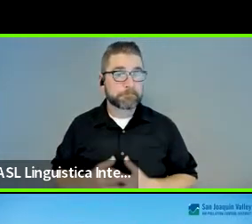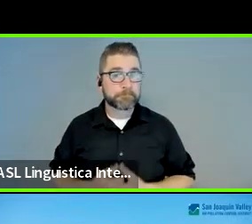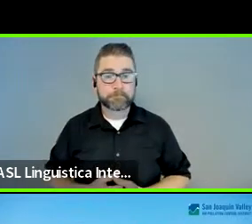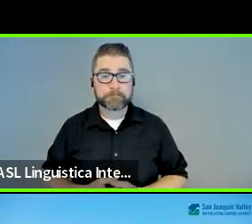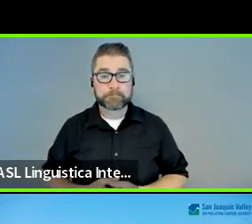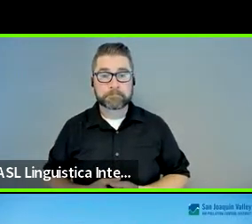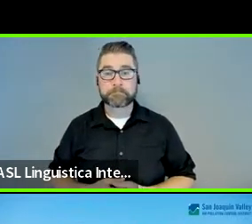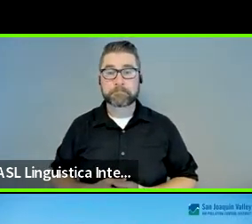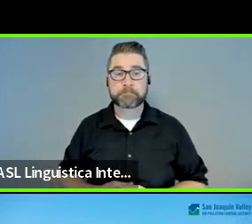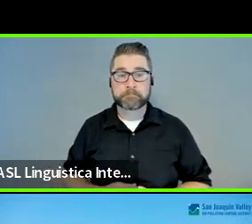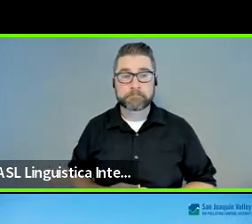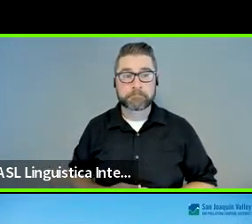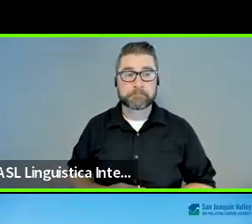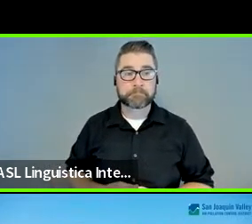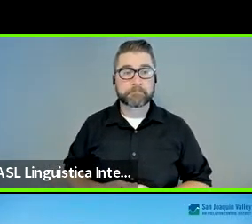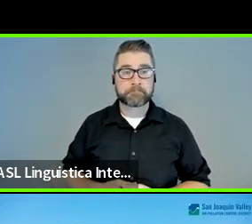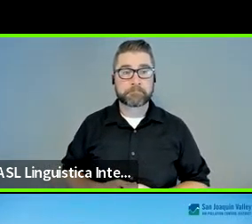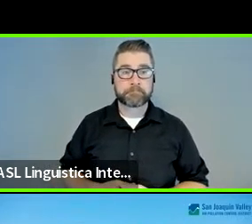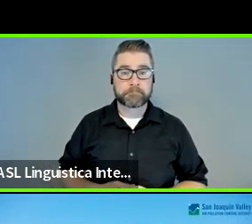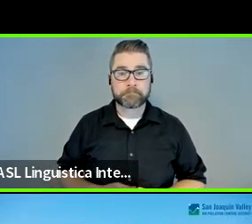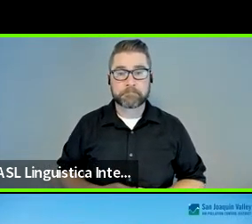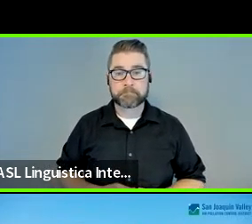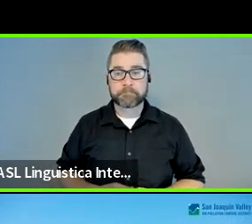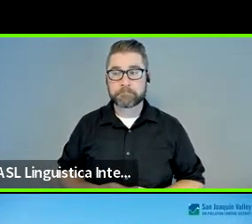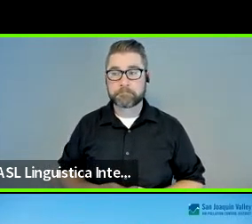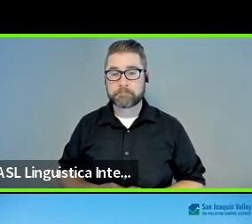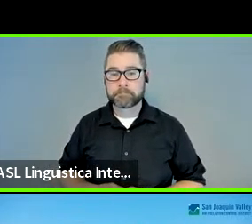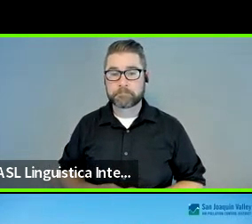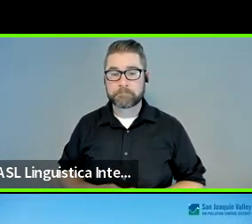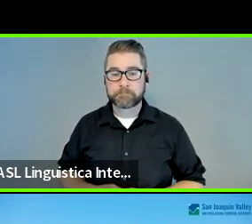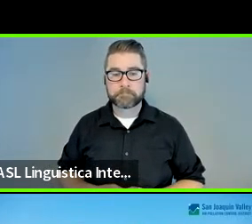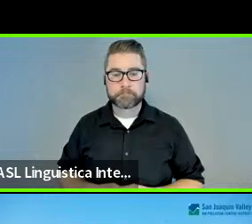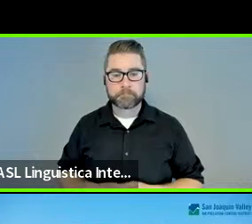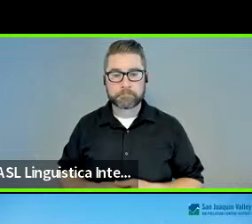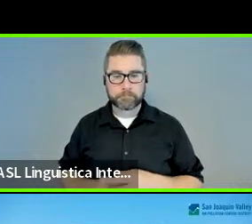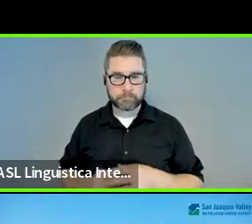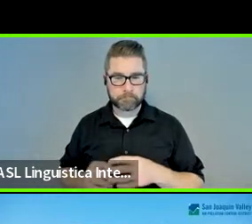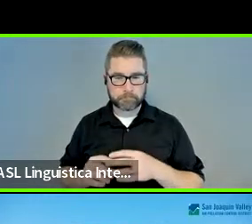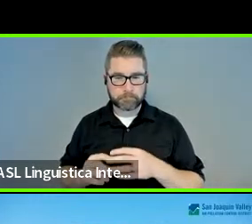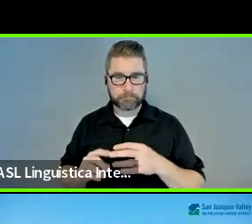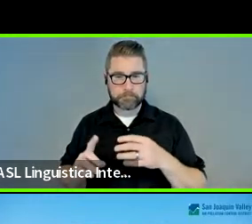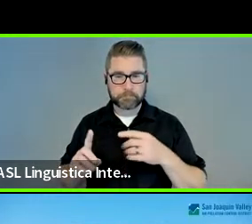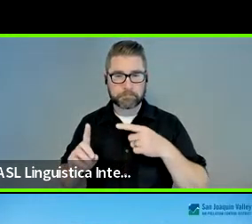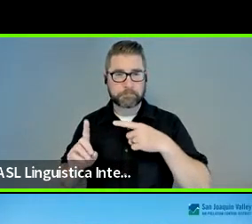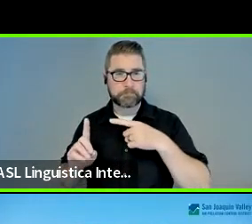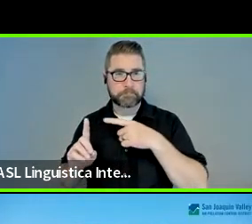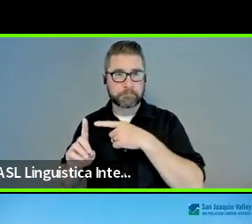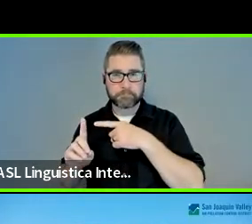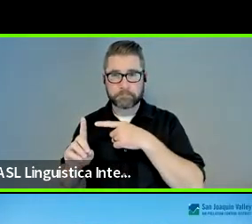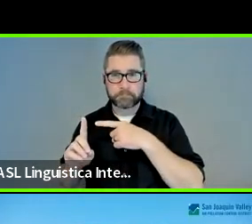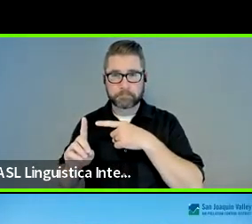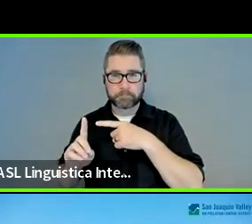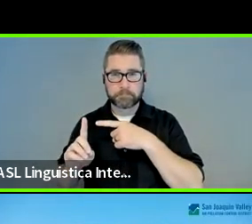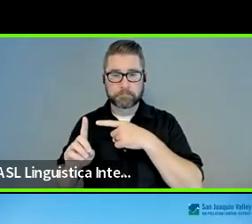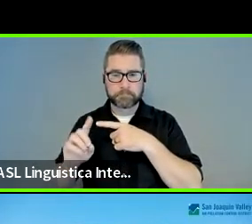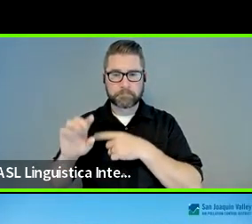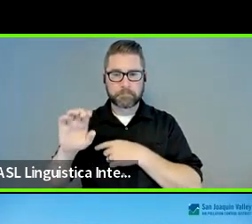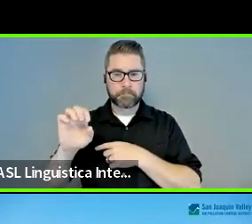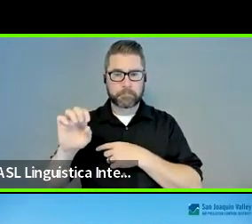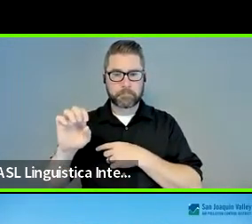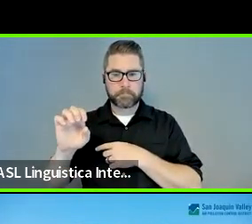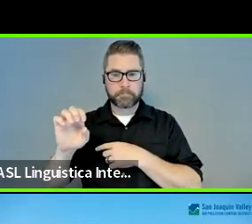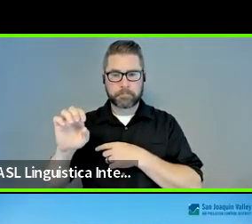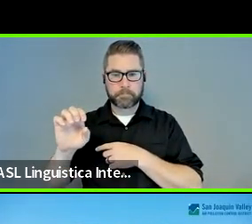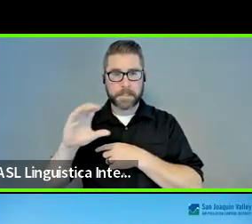I'd just like to say that I enjoyed the meeting and I enjoyed the process and just working with you guys. We're